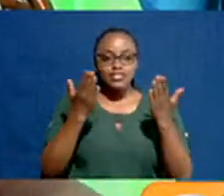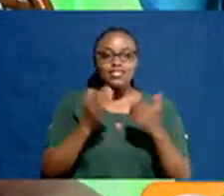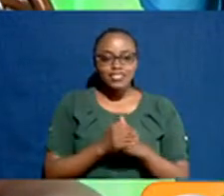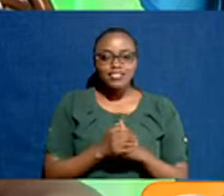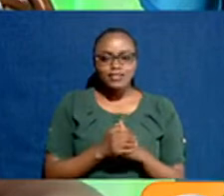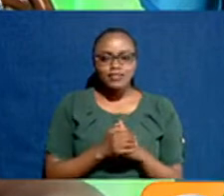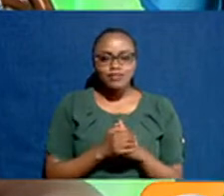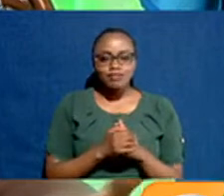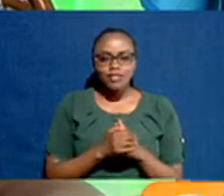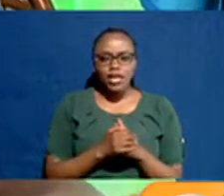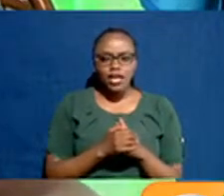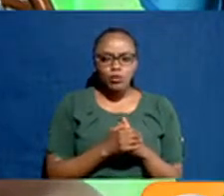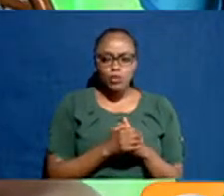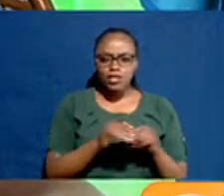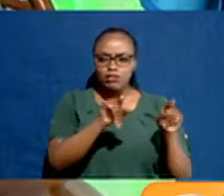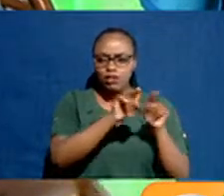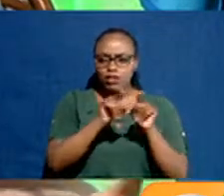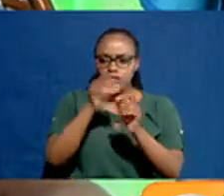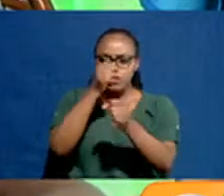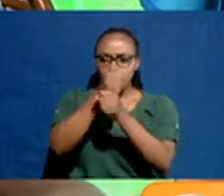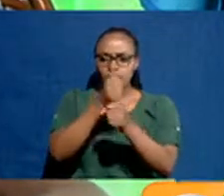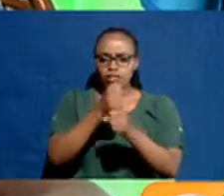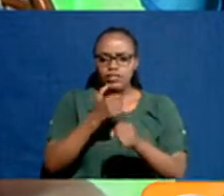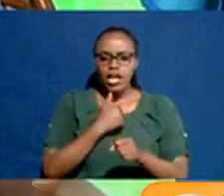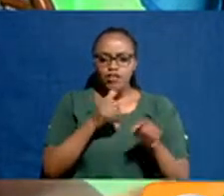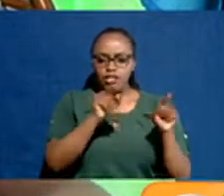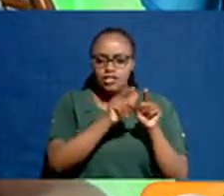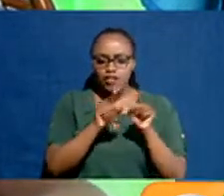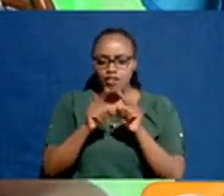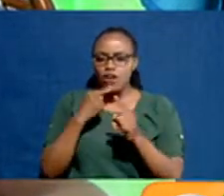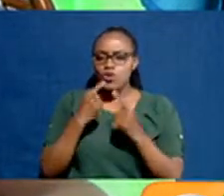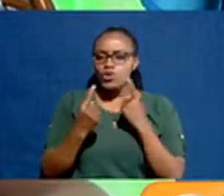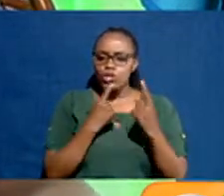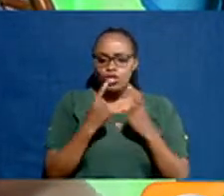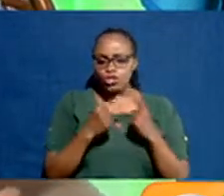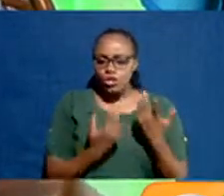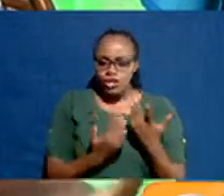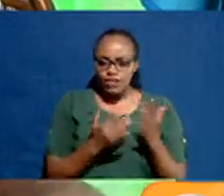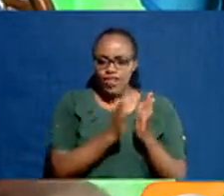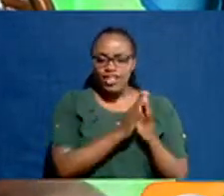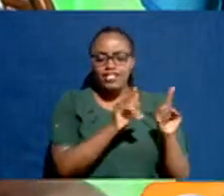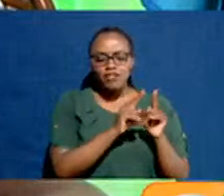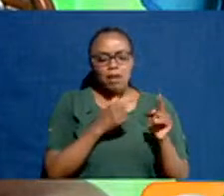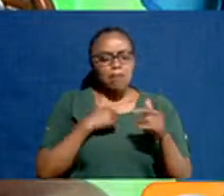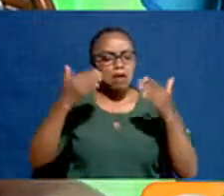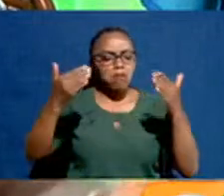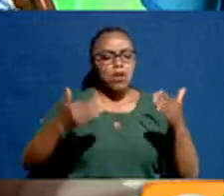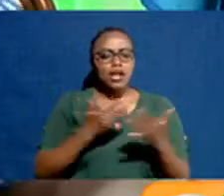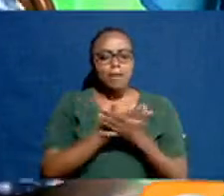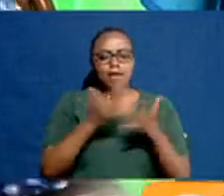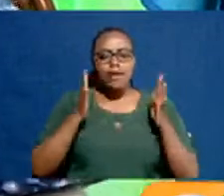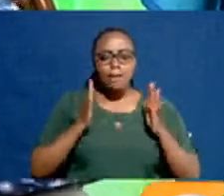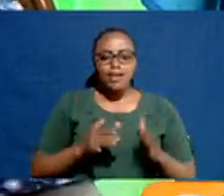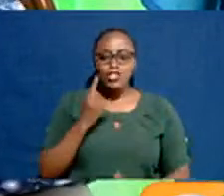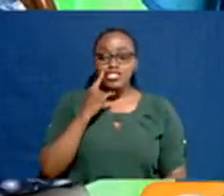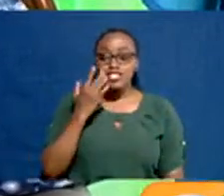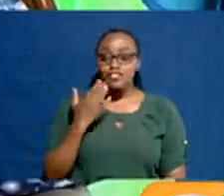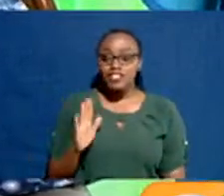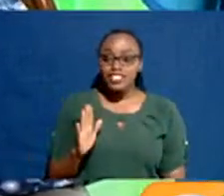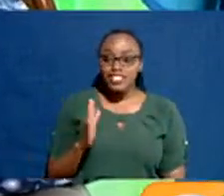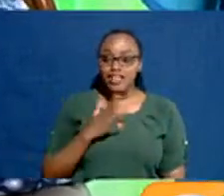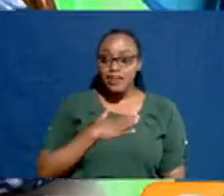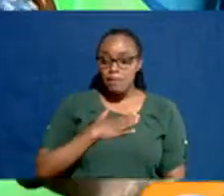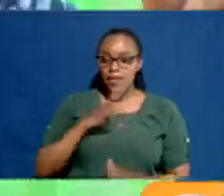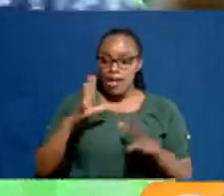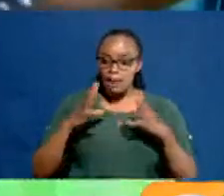our people. The doors of President William Ruto are open. My doors are open. You have seen, I